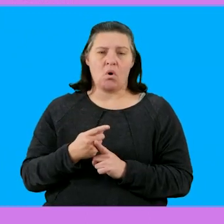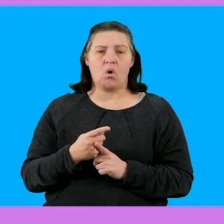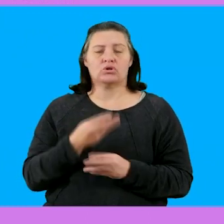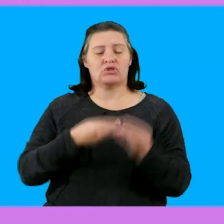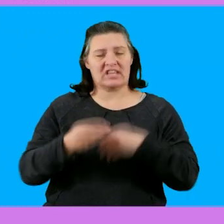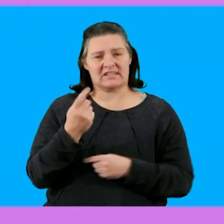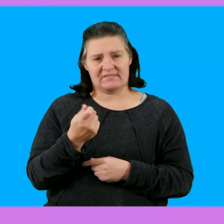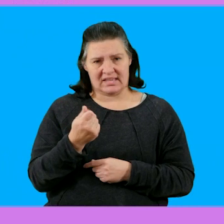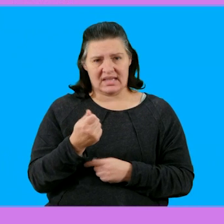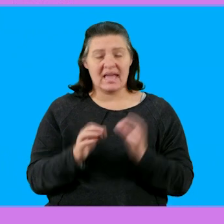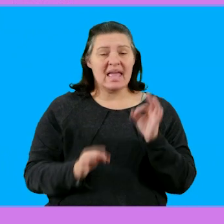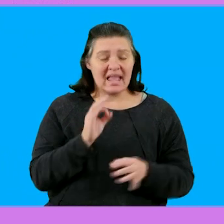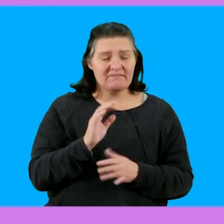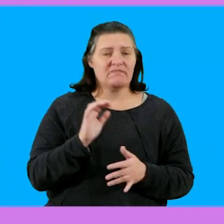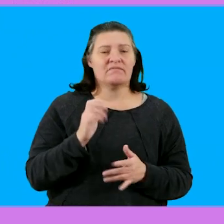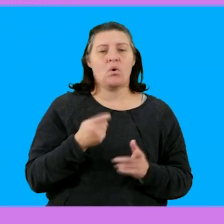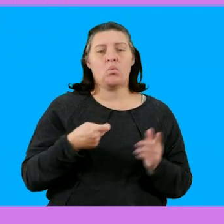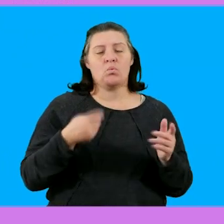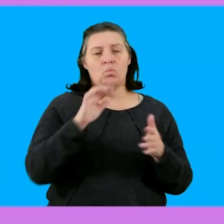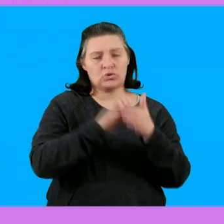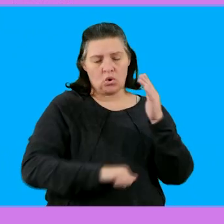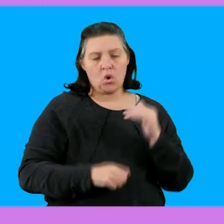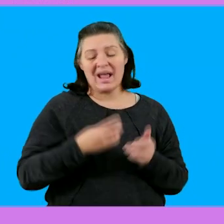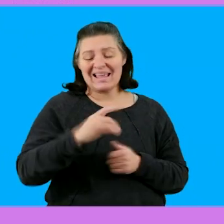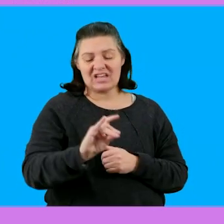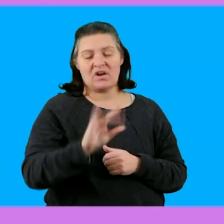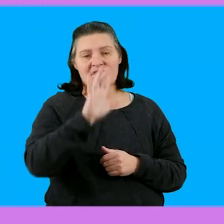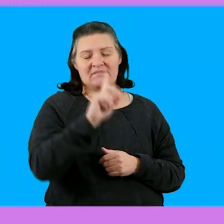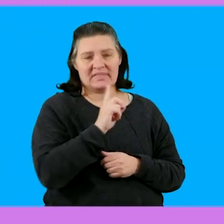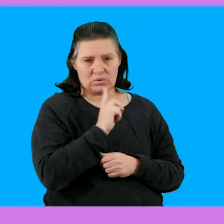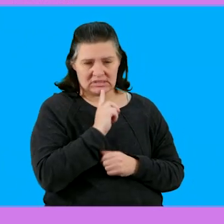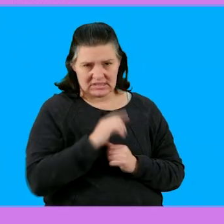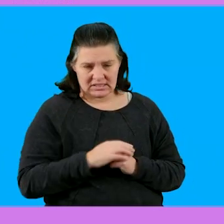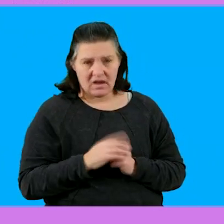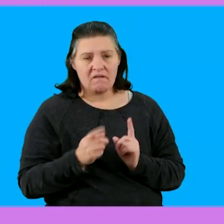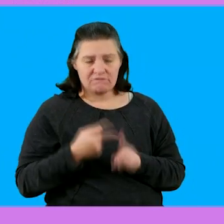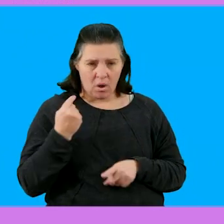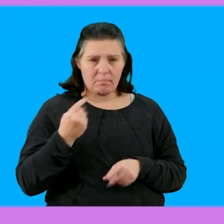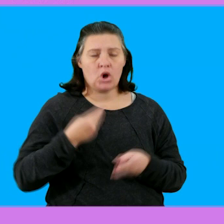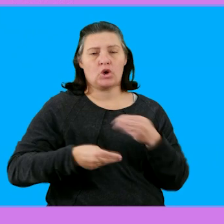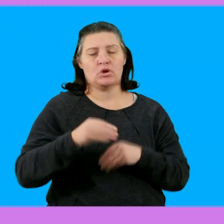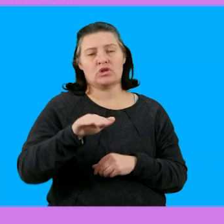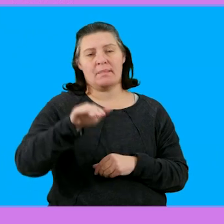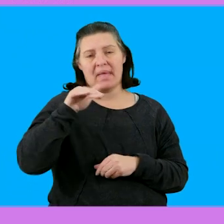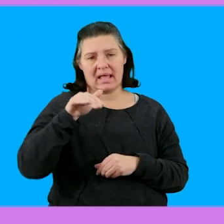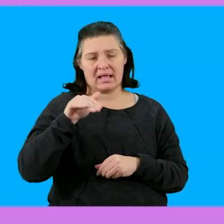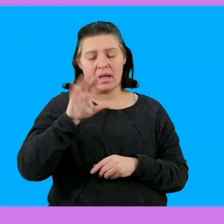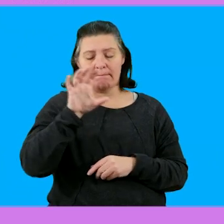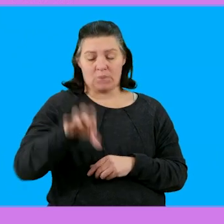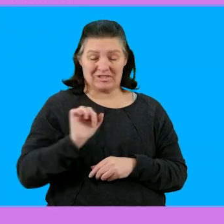transaction fees should he withdraw a cash amount of 5,000 Rand from a Commercial Bank